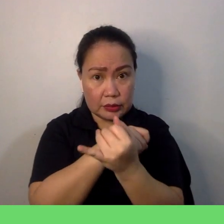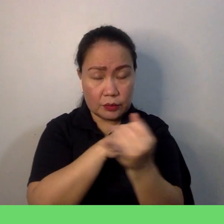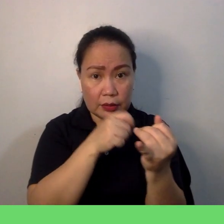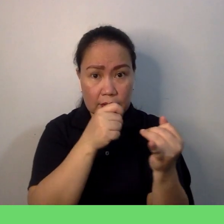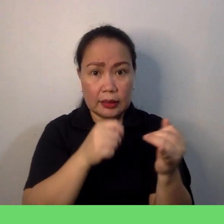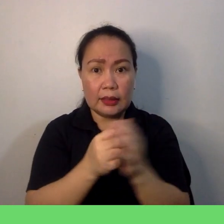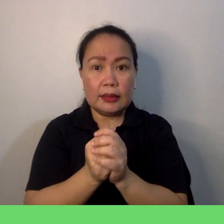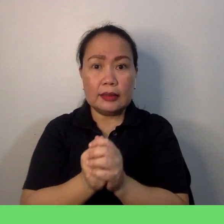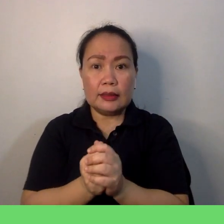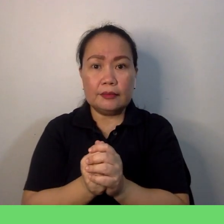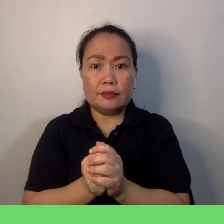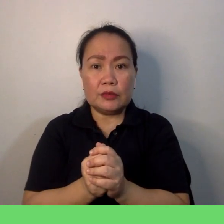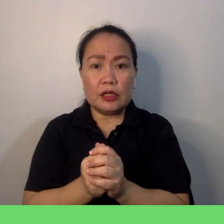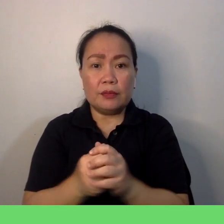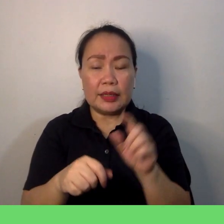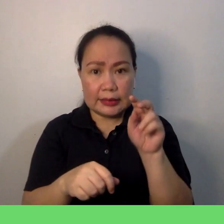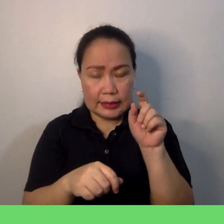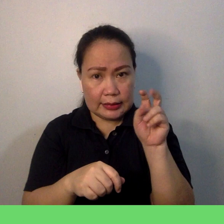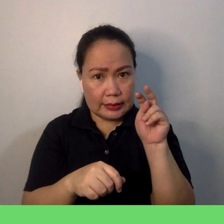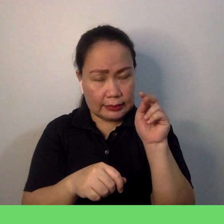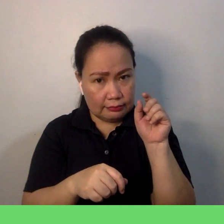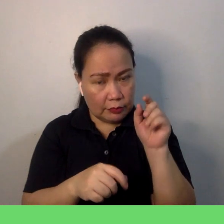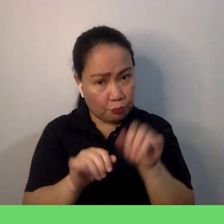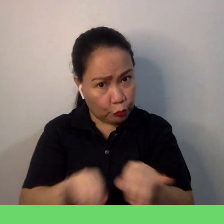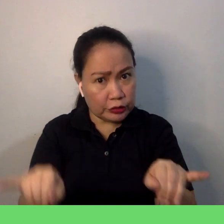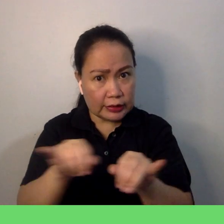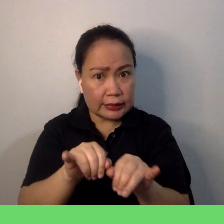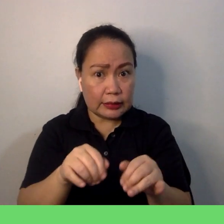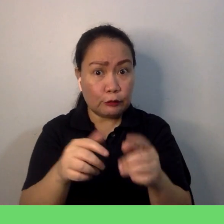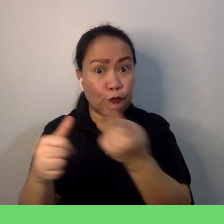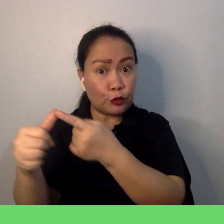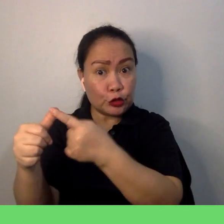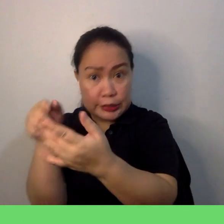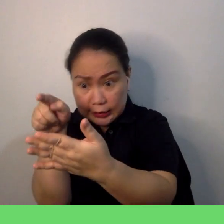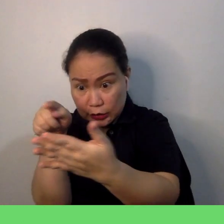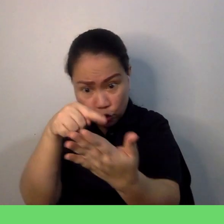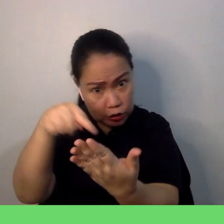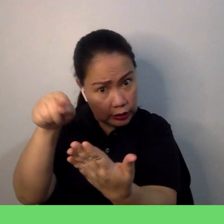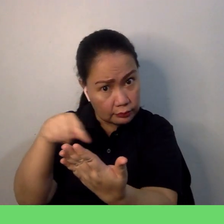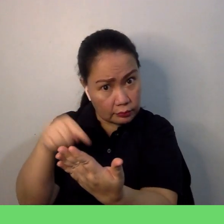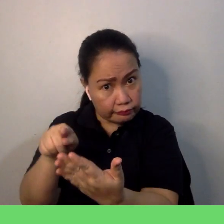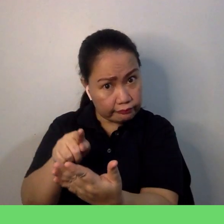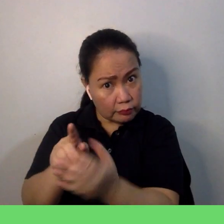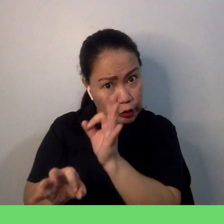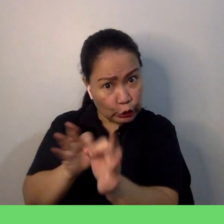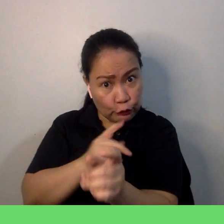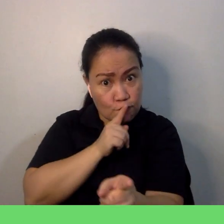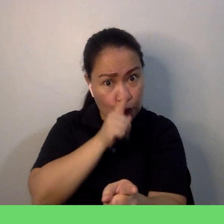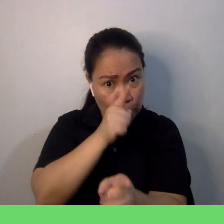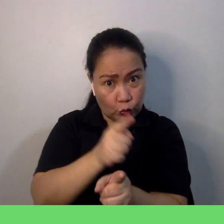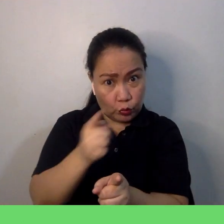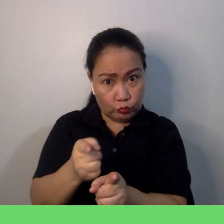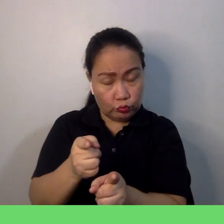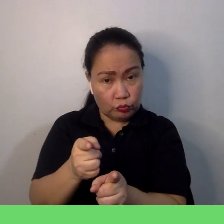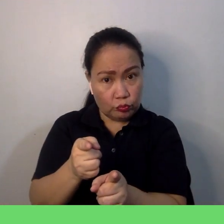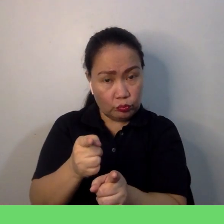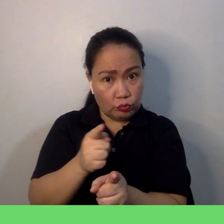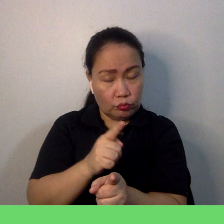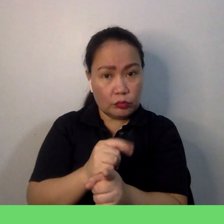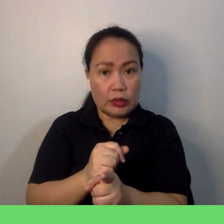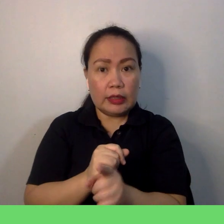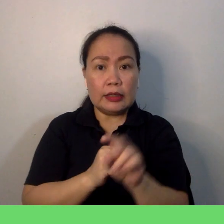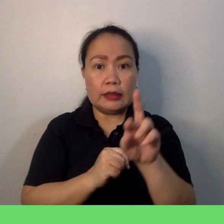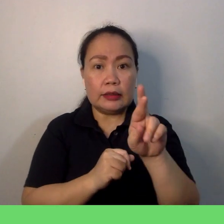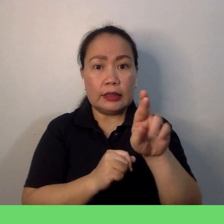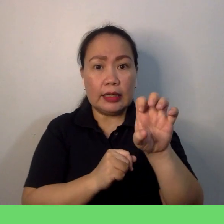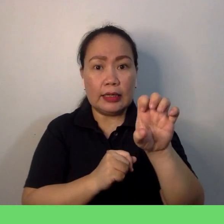po natin, it must be dapat sinecheck po natin yung reliability and validity po nito. Meron po tayong test na ginagamit po